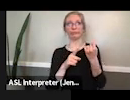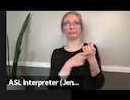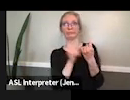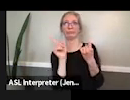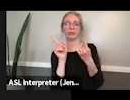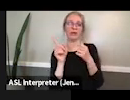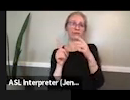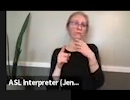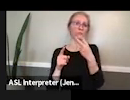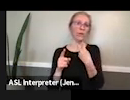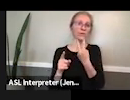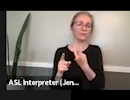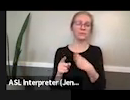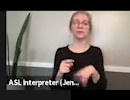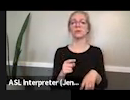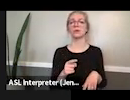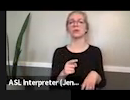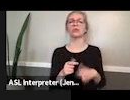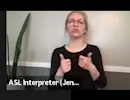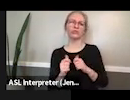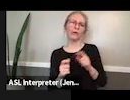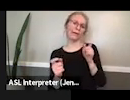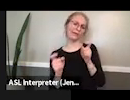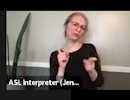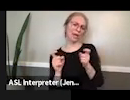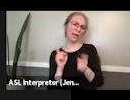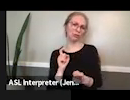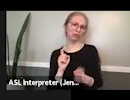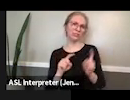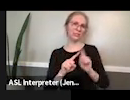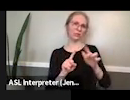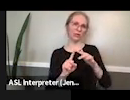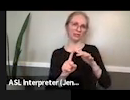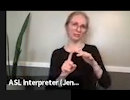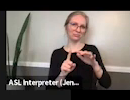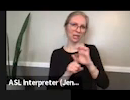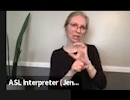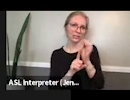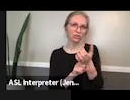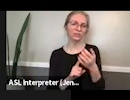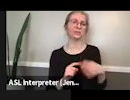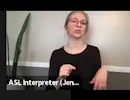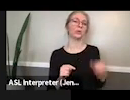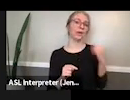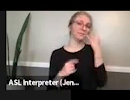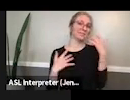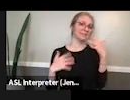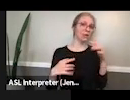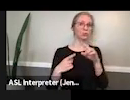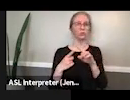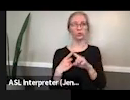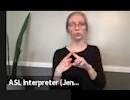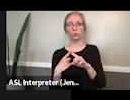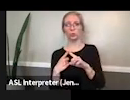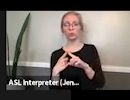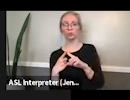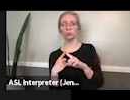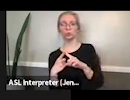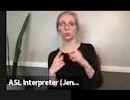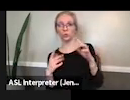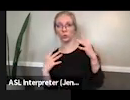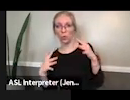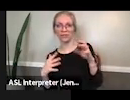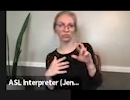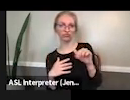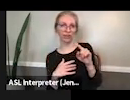different things in different conditions. If it's a sound to noise ratio, if you've ever heard of sound to noise